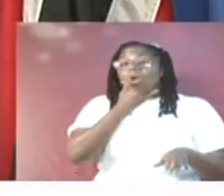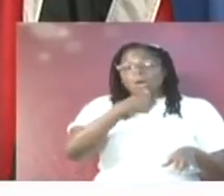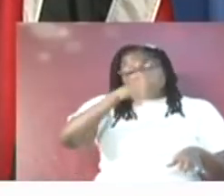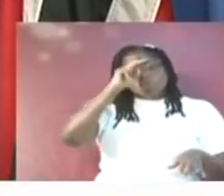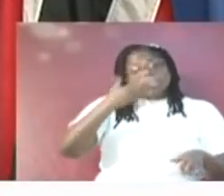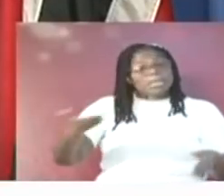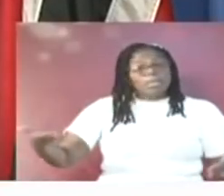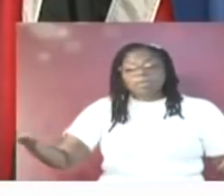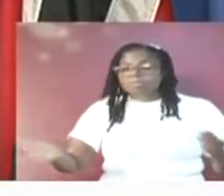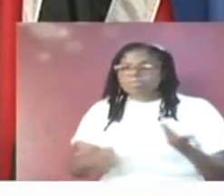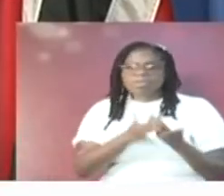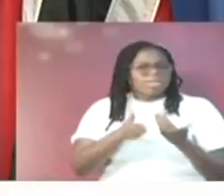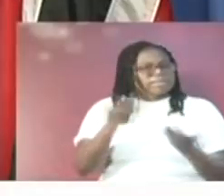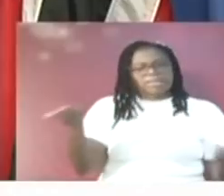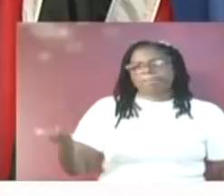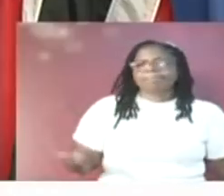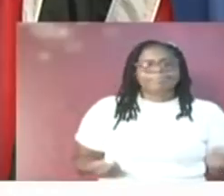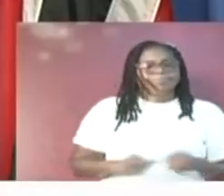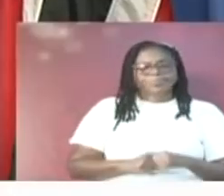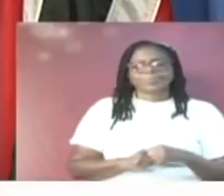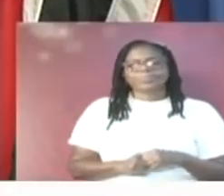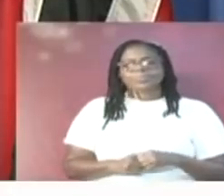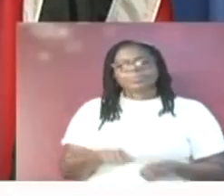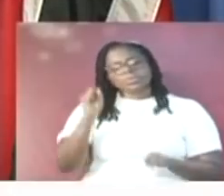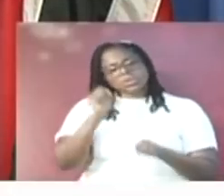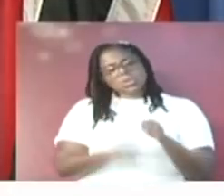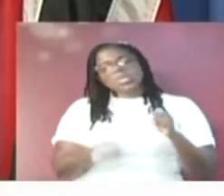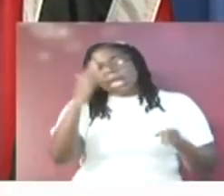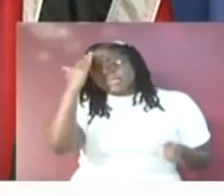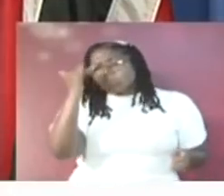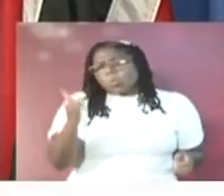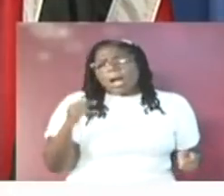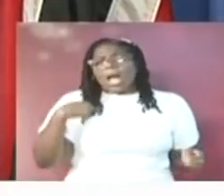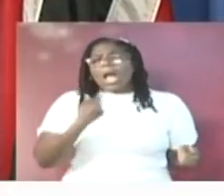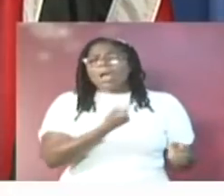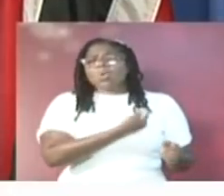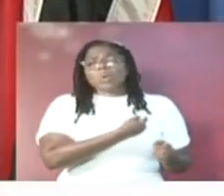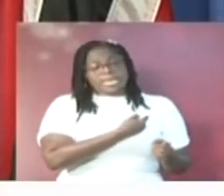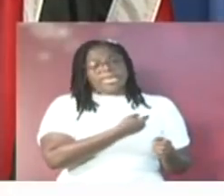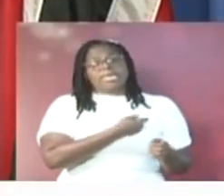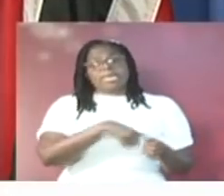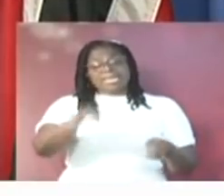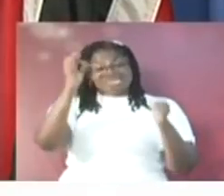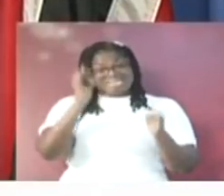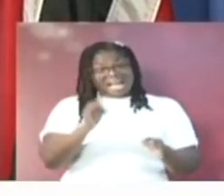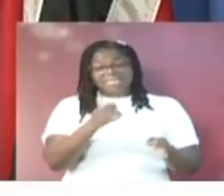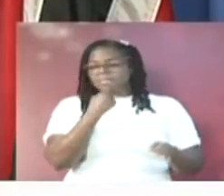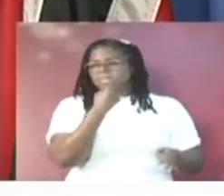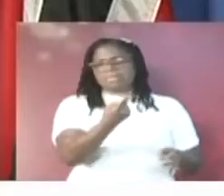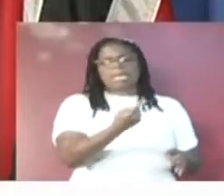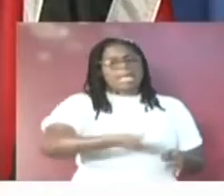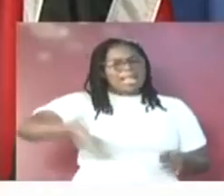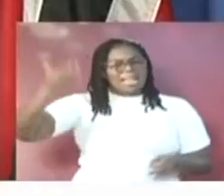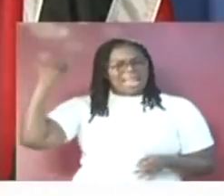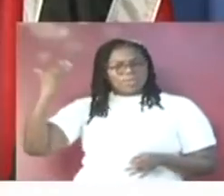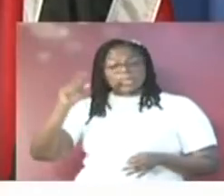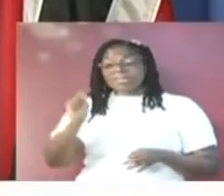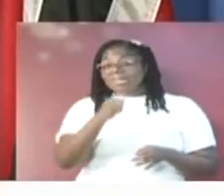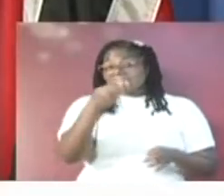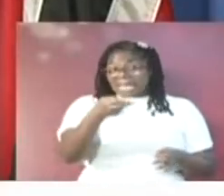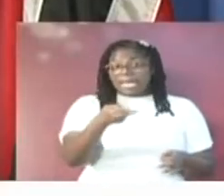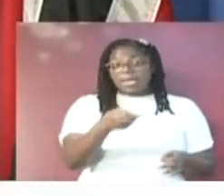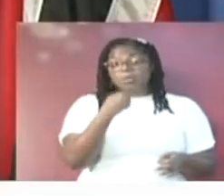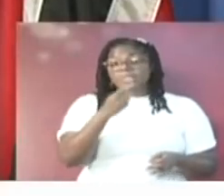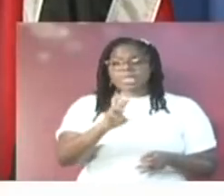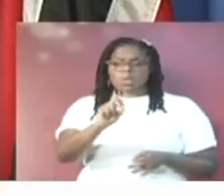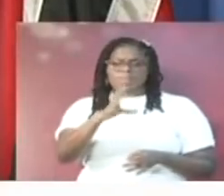And it's against that background that we made the interventions last Thursday to reduce the